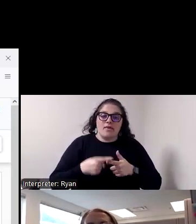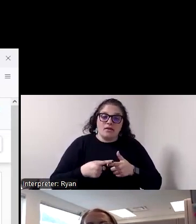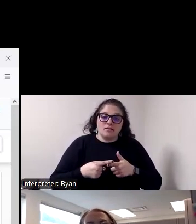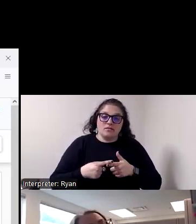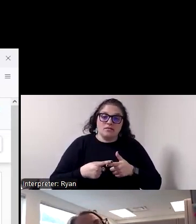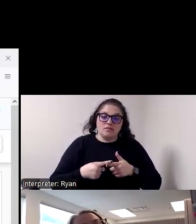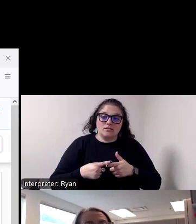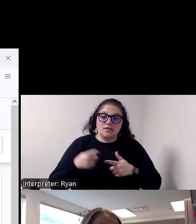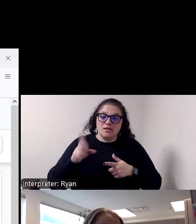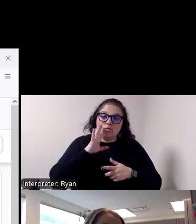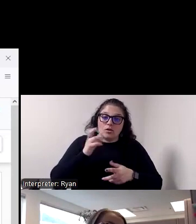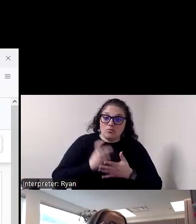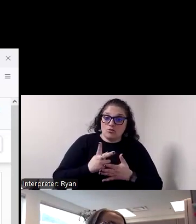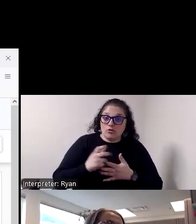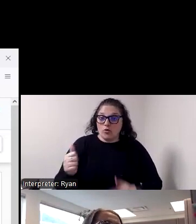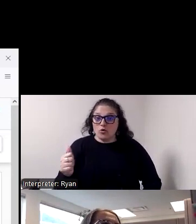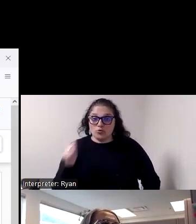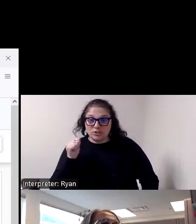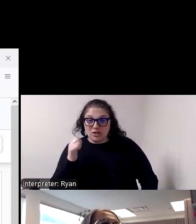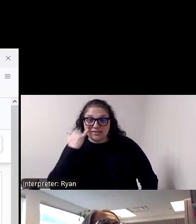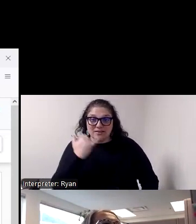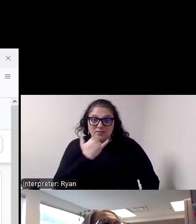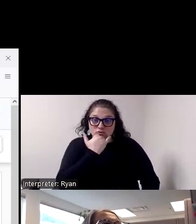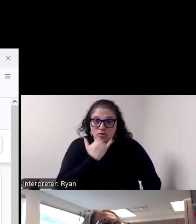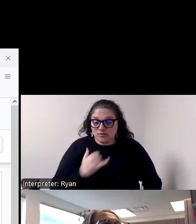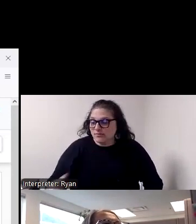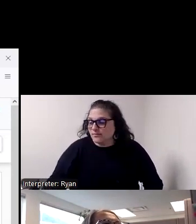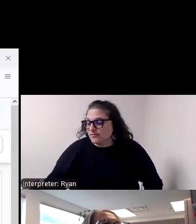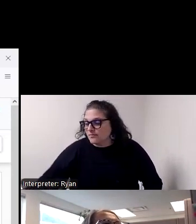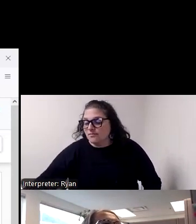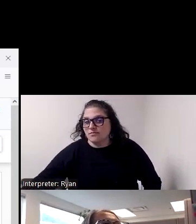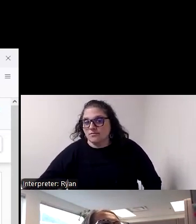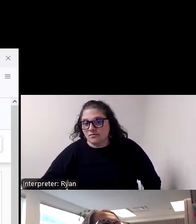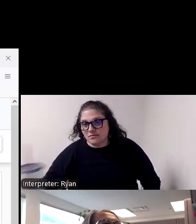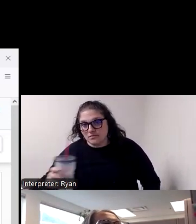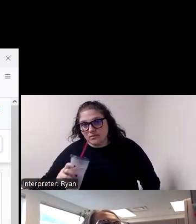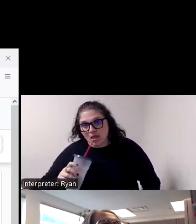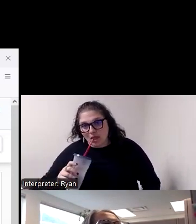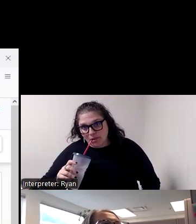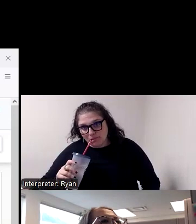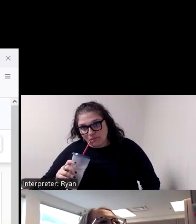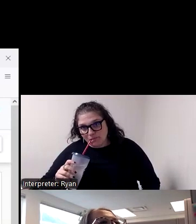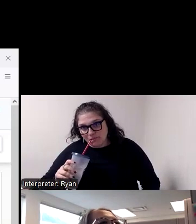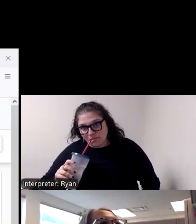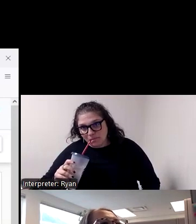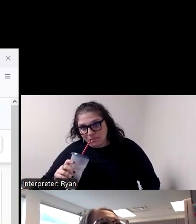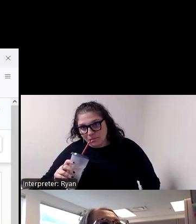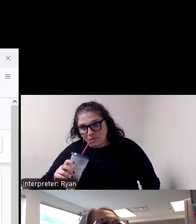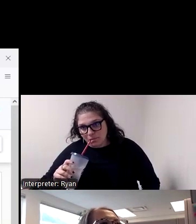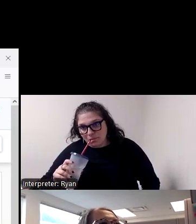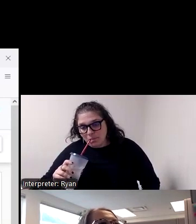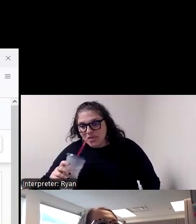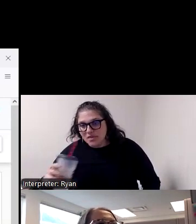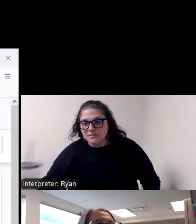going to approve it or reject it if it's wrong. So Sierra, there was a question in the chat box. Oh, okay, yeah.